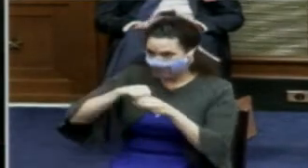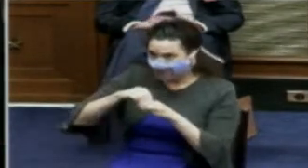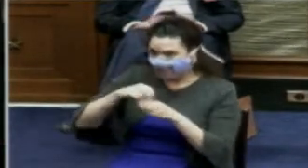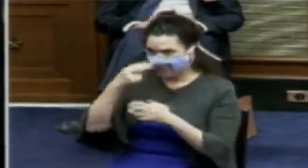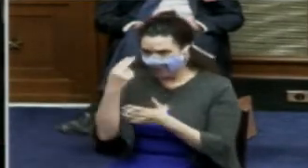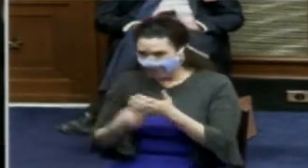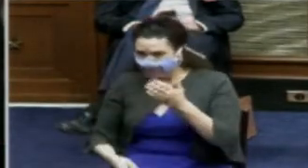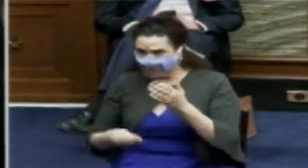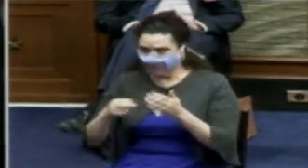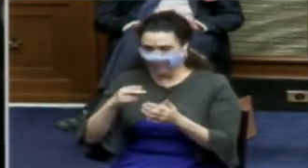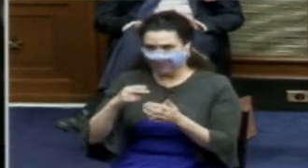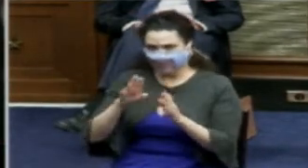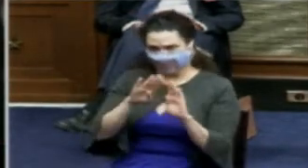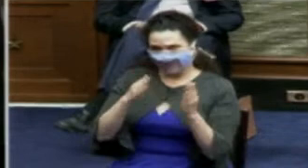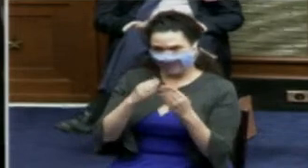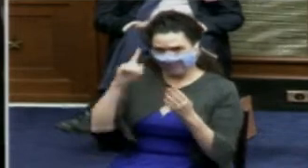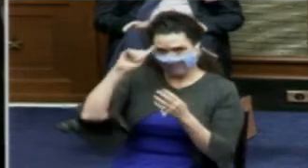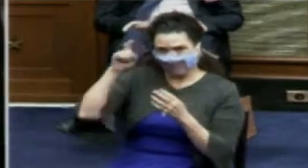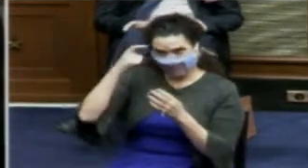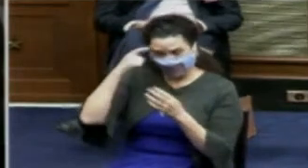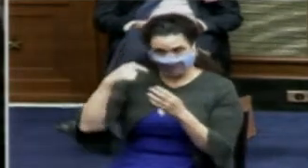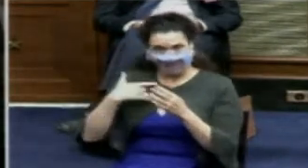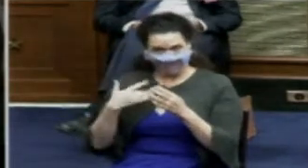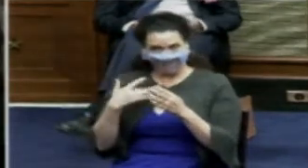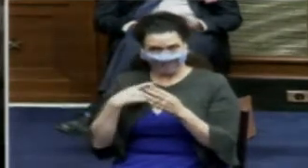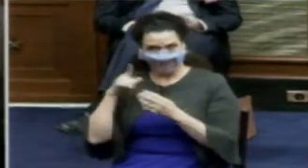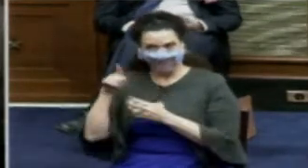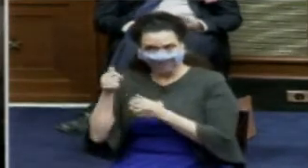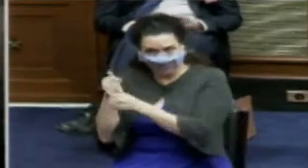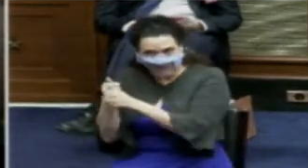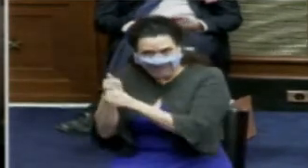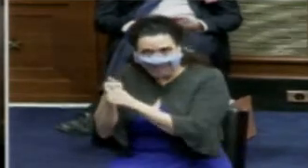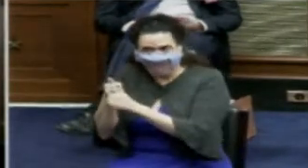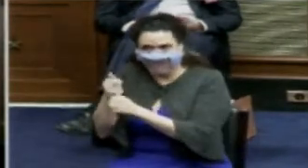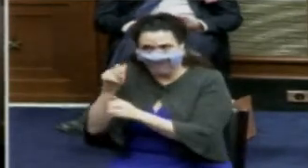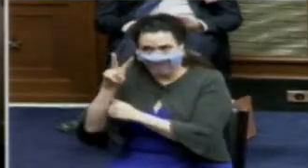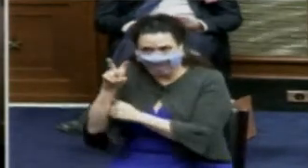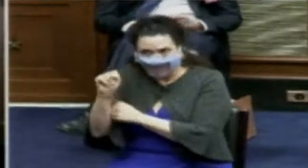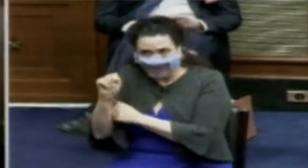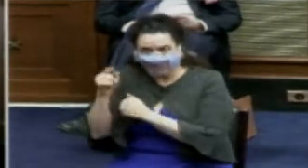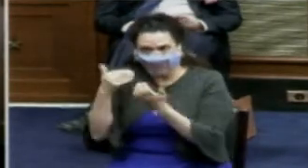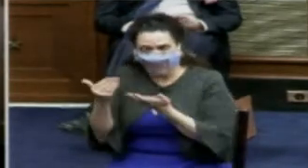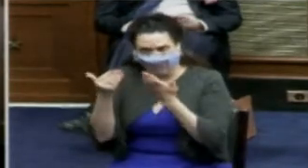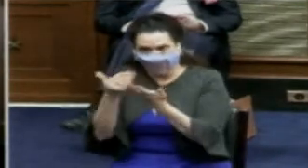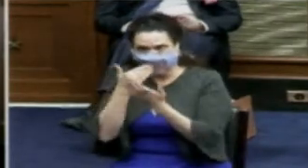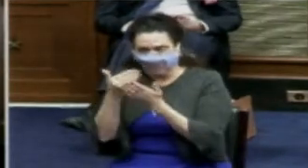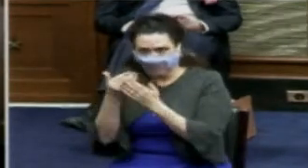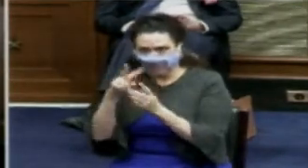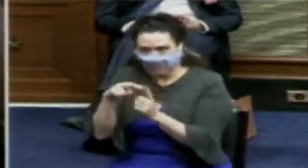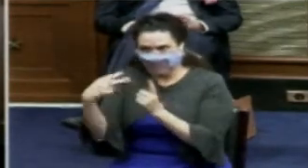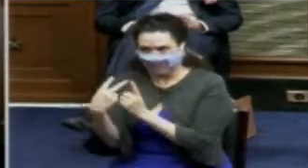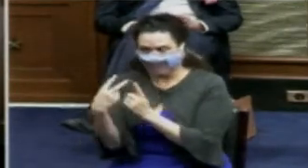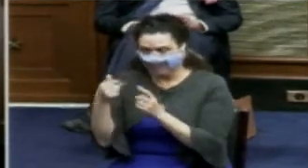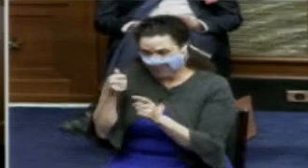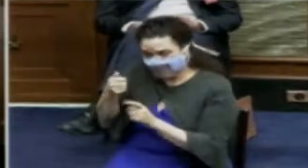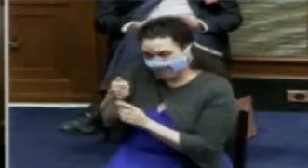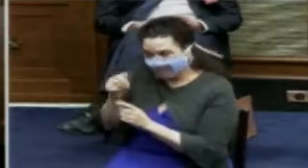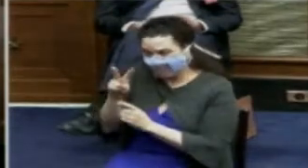unique perspective, an important one. I want to ask you, as a veteran and a military professor, how